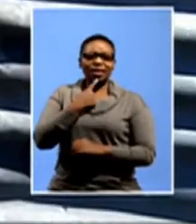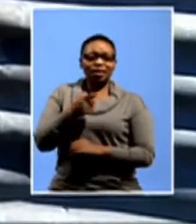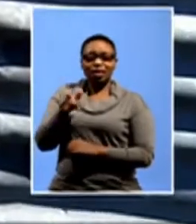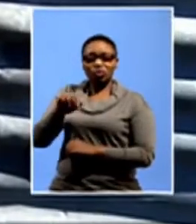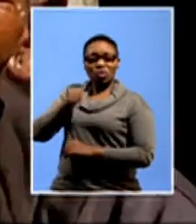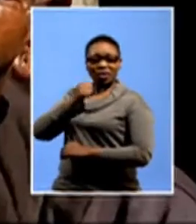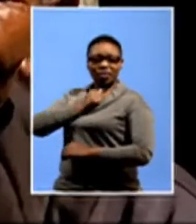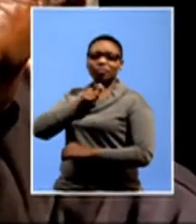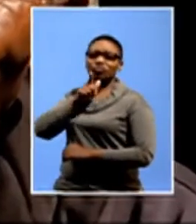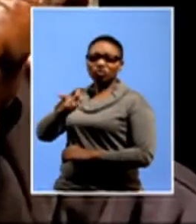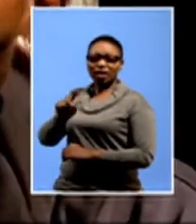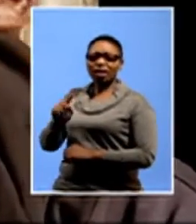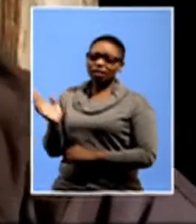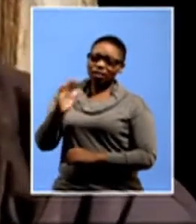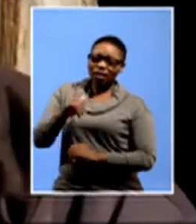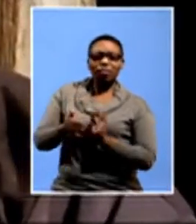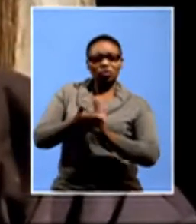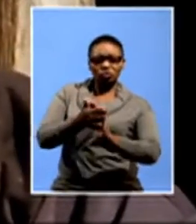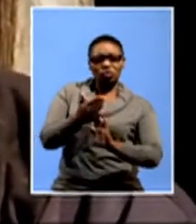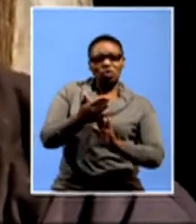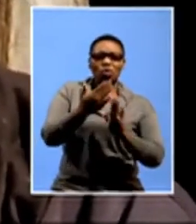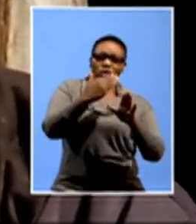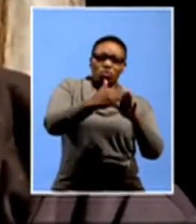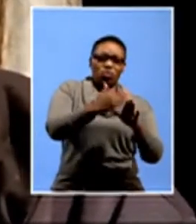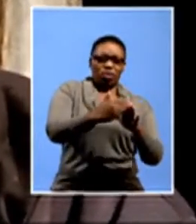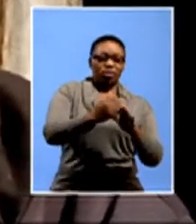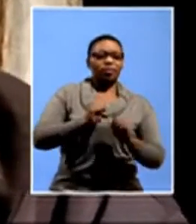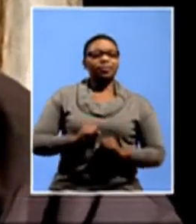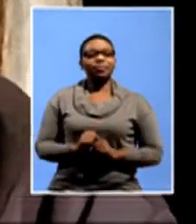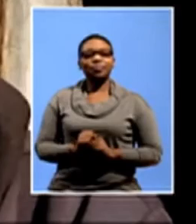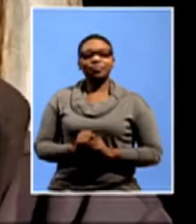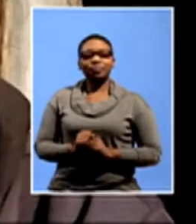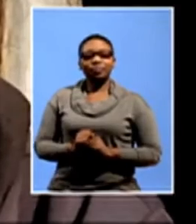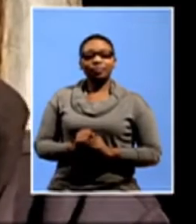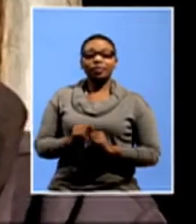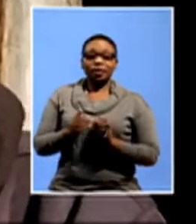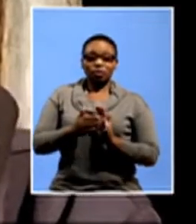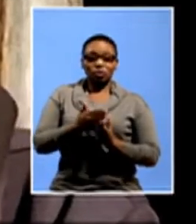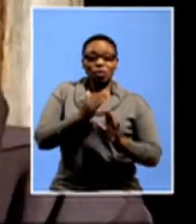Mijn dag voel ik zo, zoals ik reeds voor Kathleen gezegd, kom, ons gaat af.